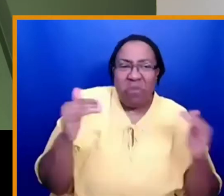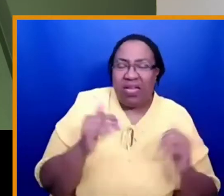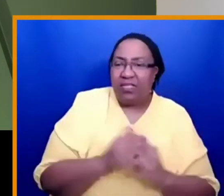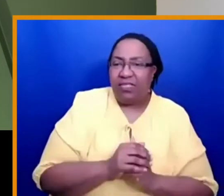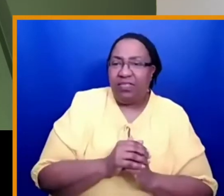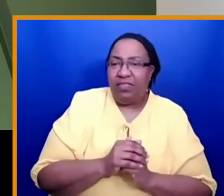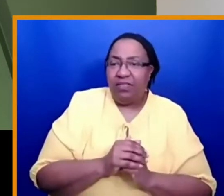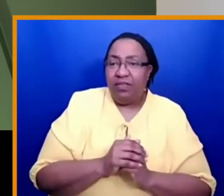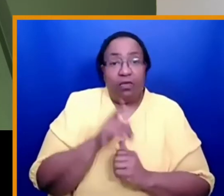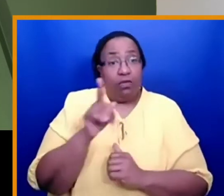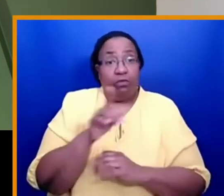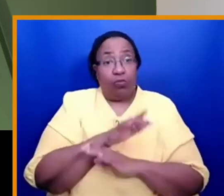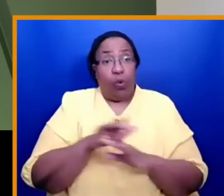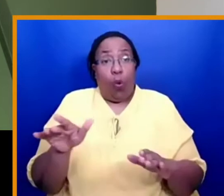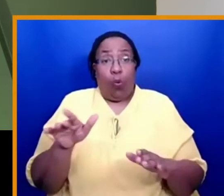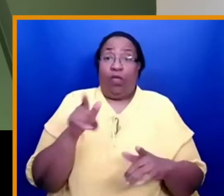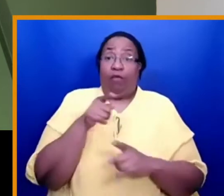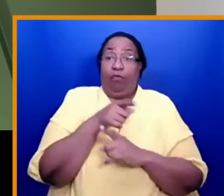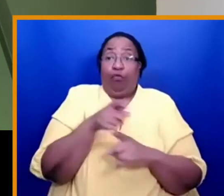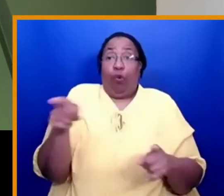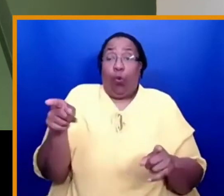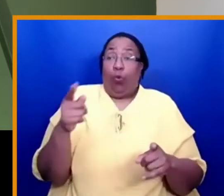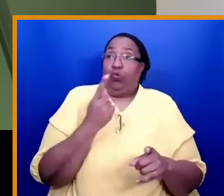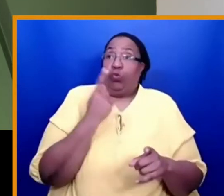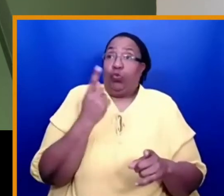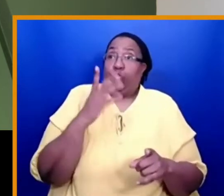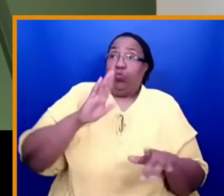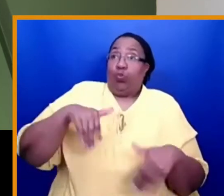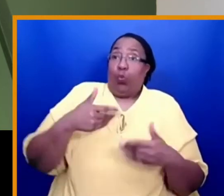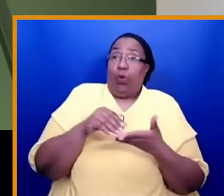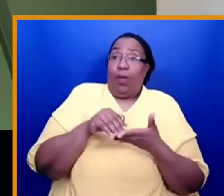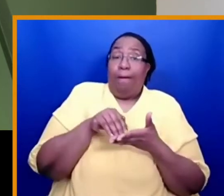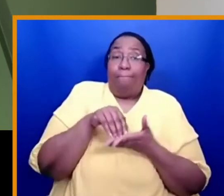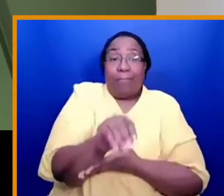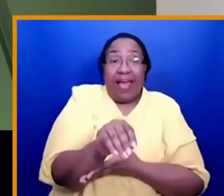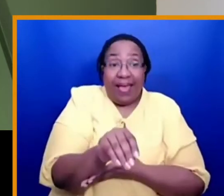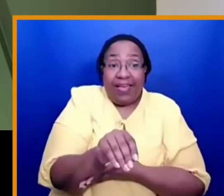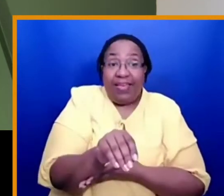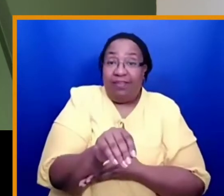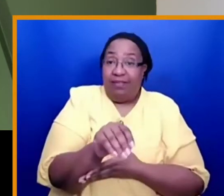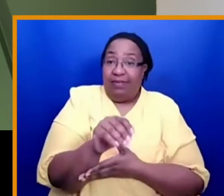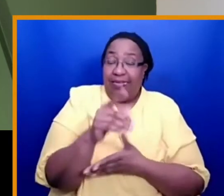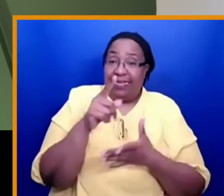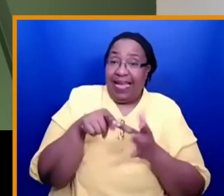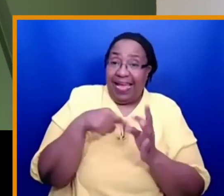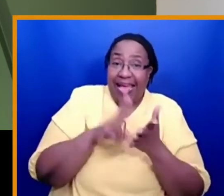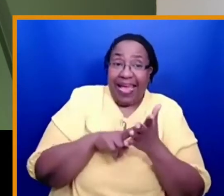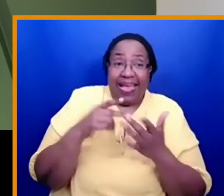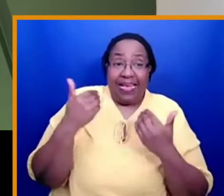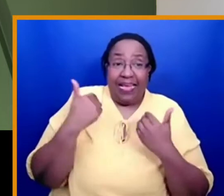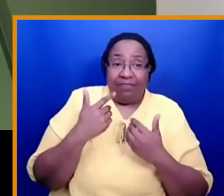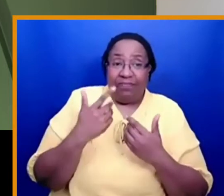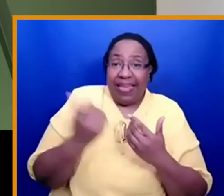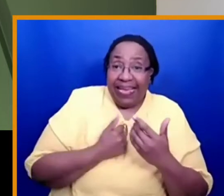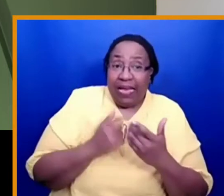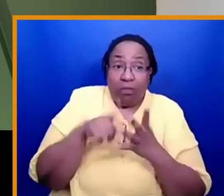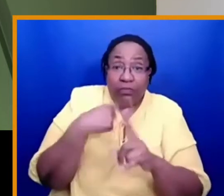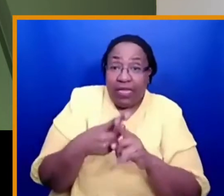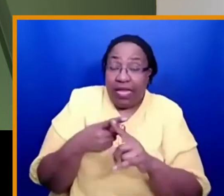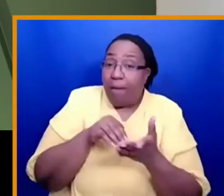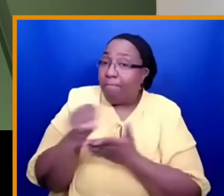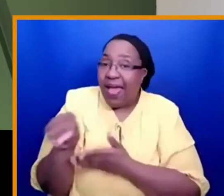pay income tax thanks to the personal allowance, the hardest. It is hitting average earning families who do pay income tax as well.